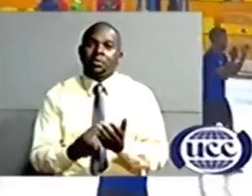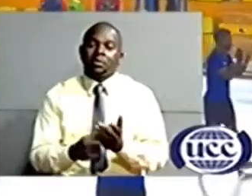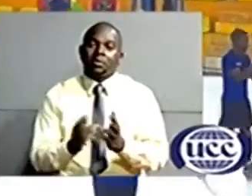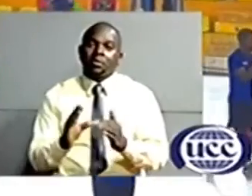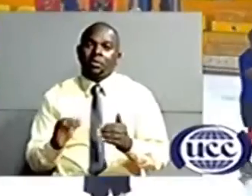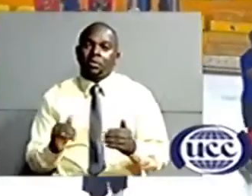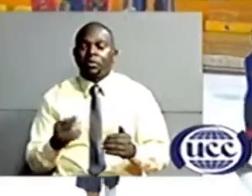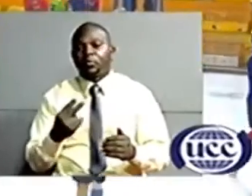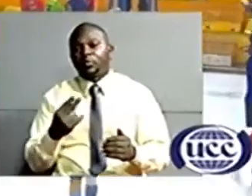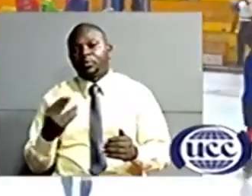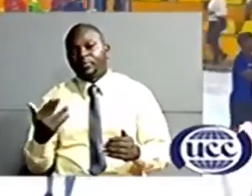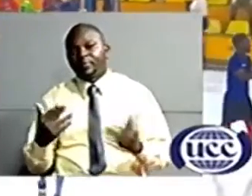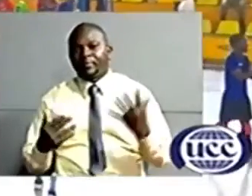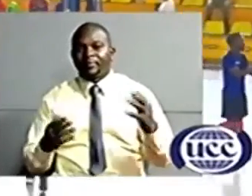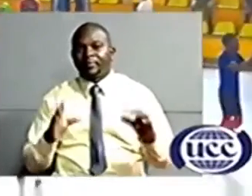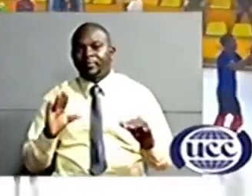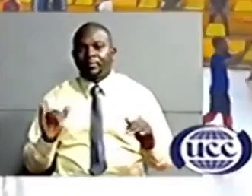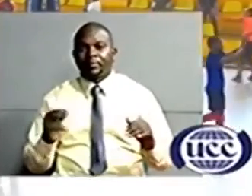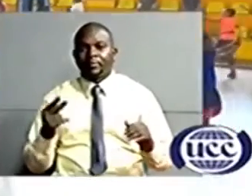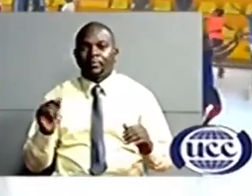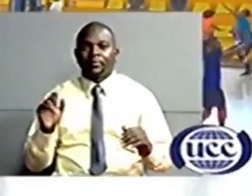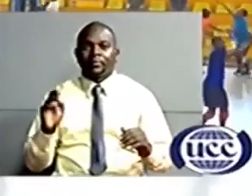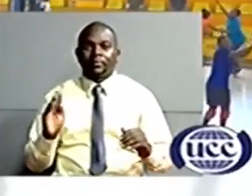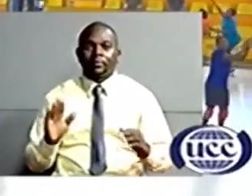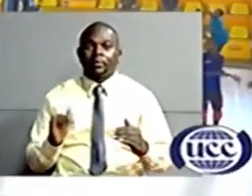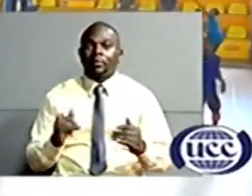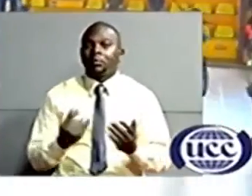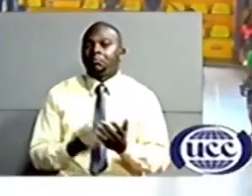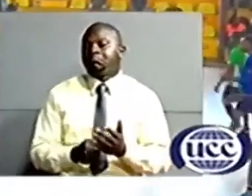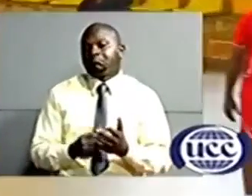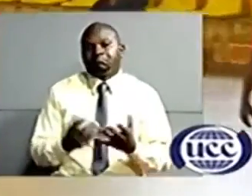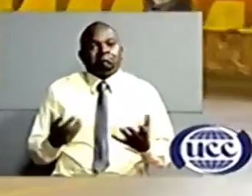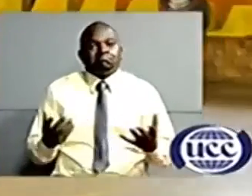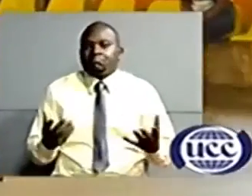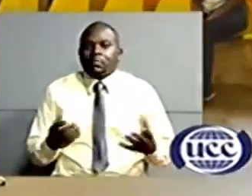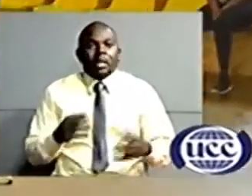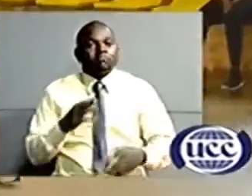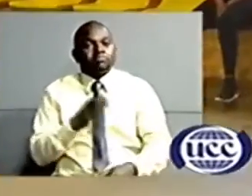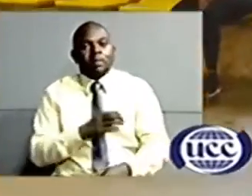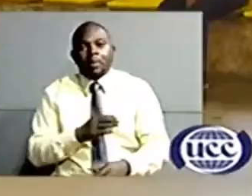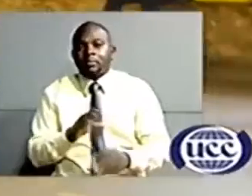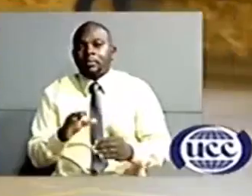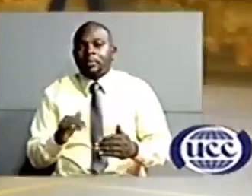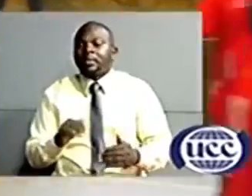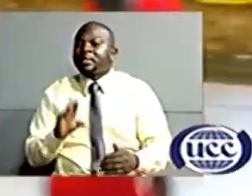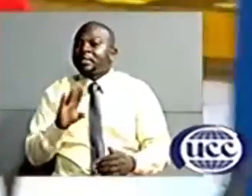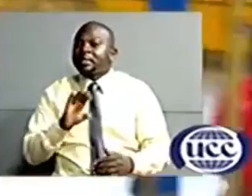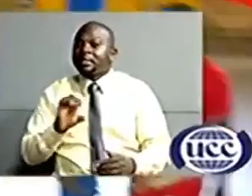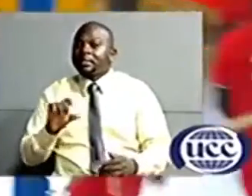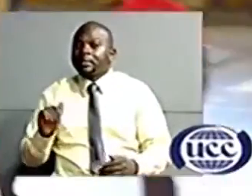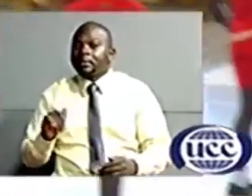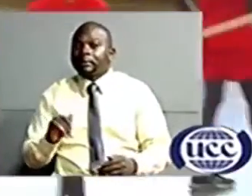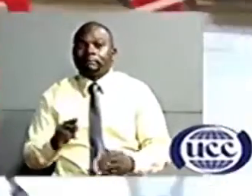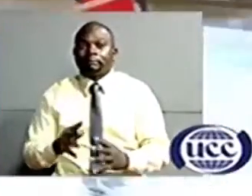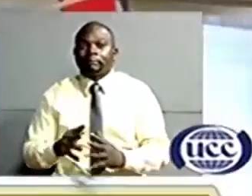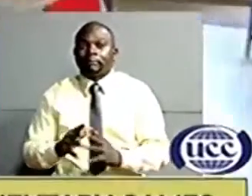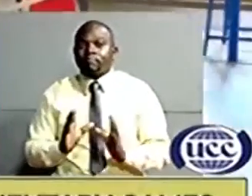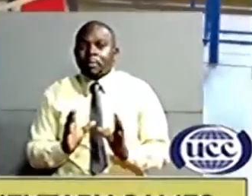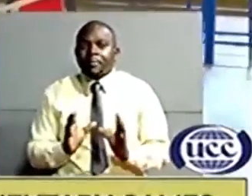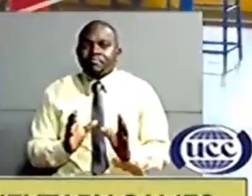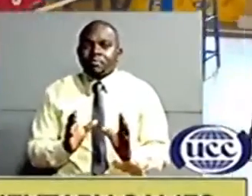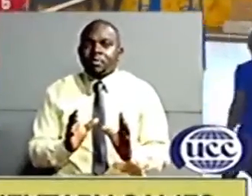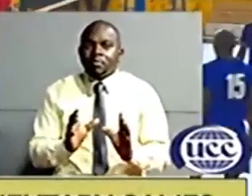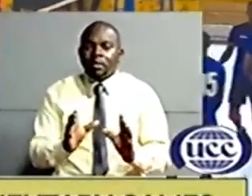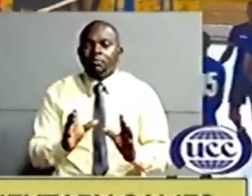winning 25-5, 25-14. However, the Ugandan side couldn't hold the pressure as Eala team kept on taking advantage over